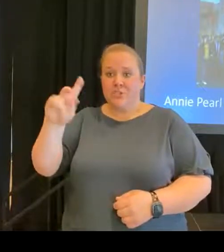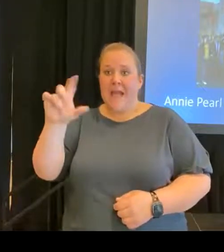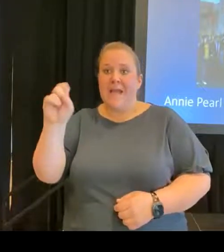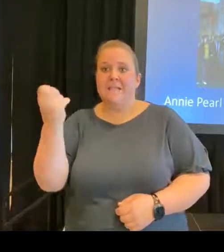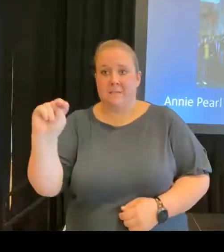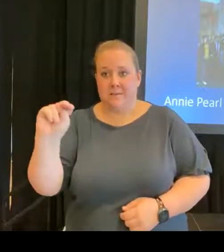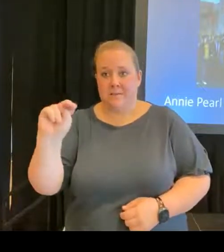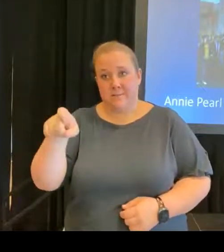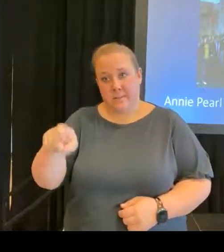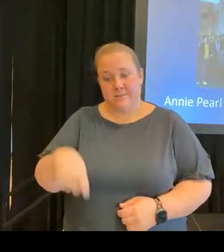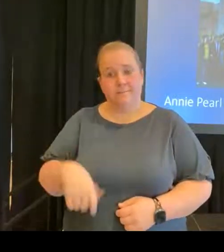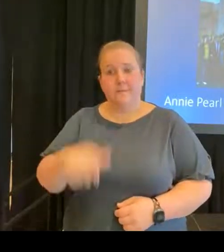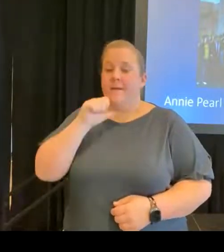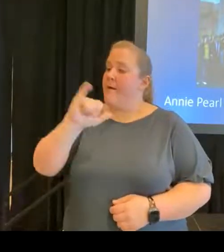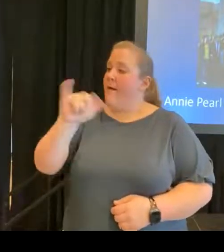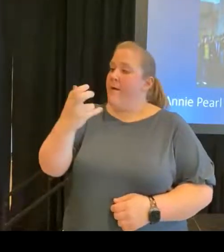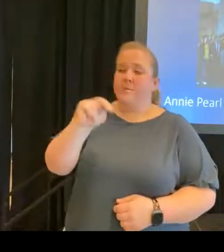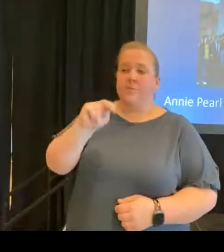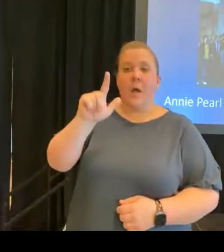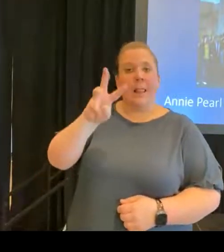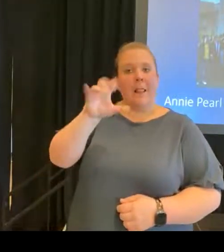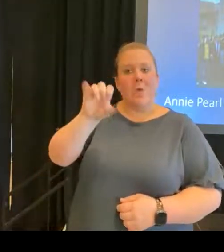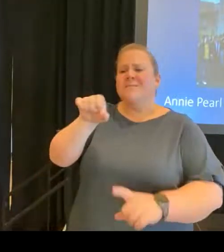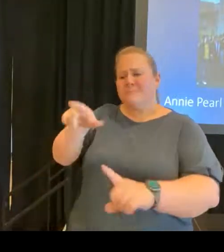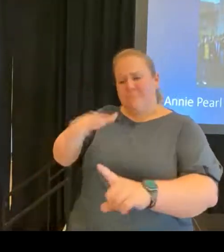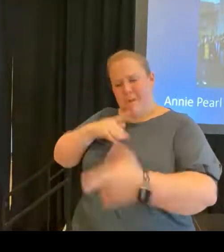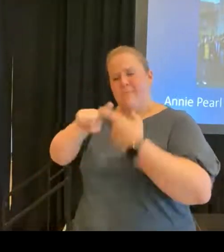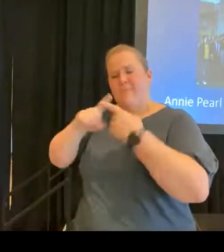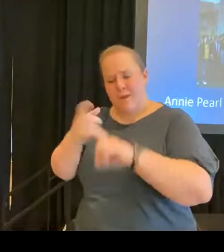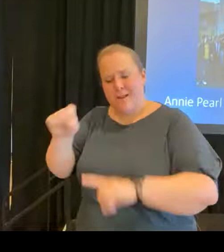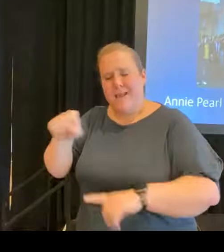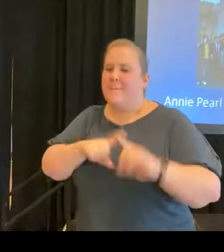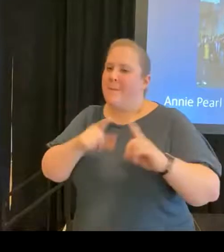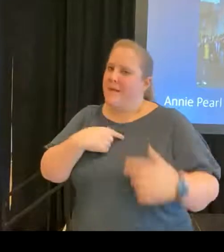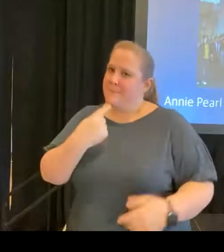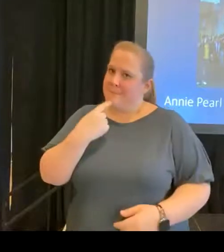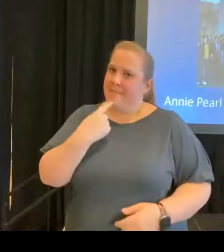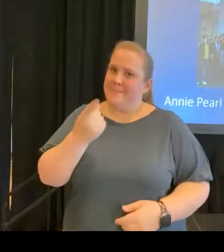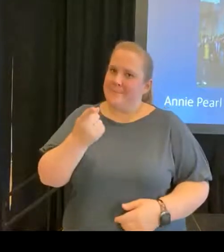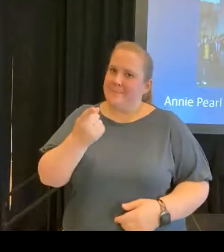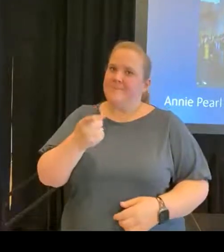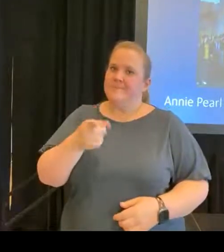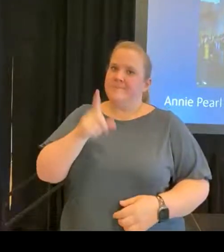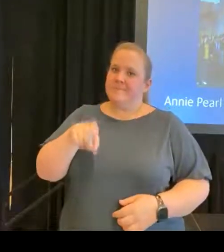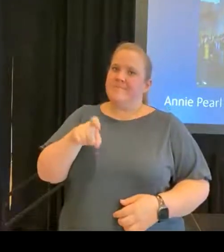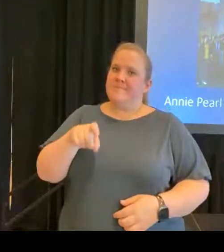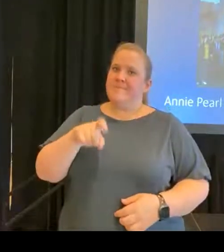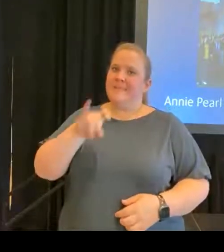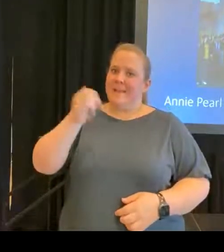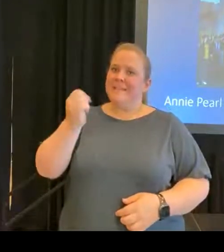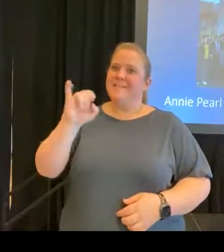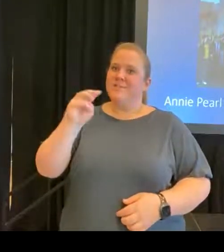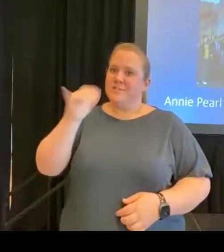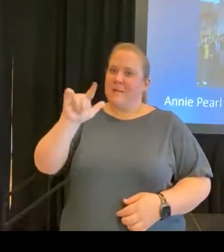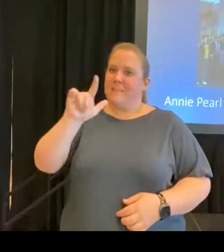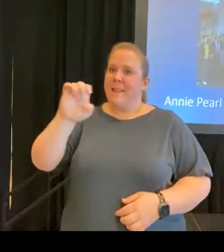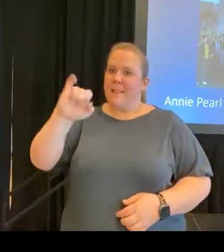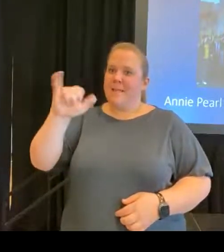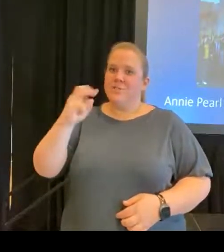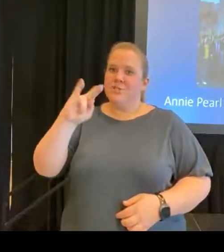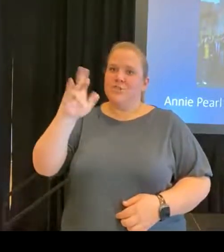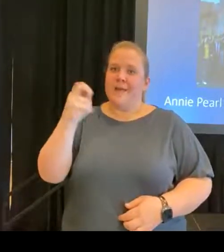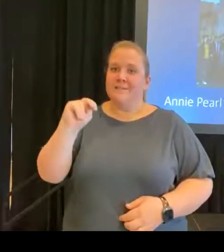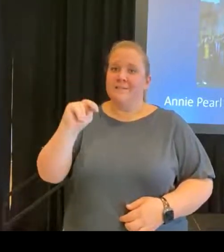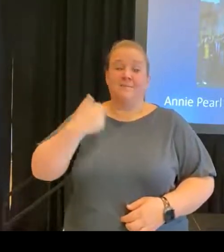anybody. Not John Lewis. John Lewis, my friend, but I'm just saying it needs to be there. But I've been working on